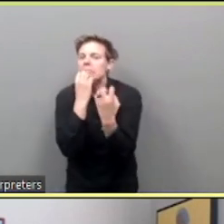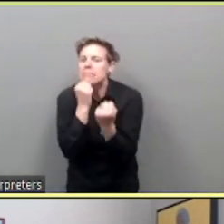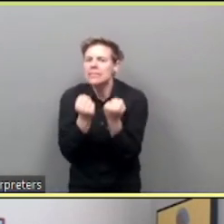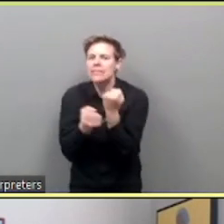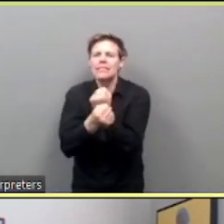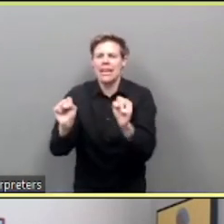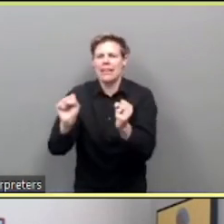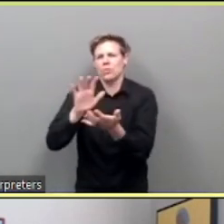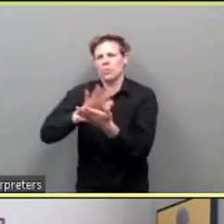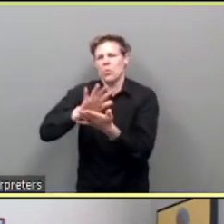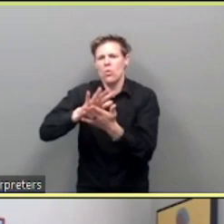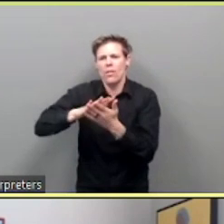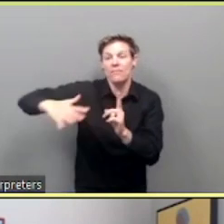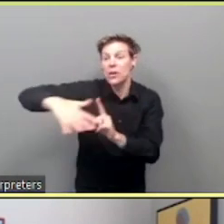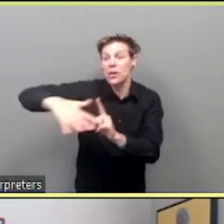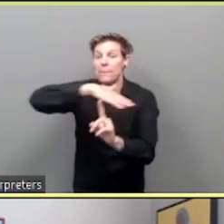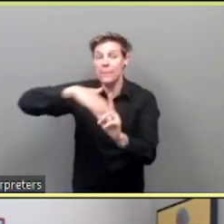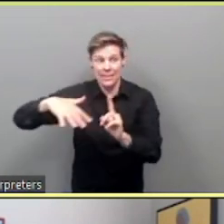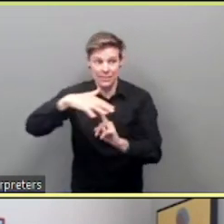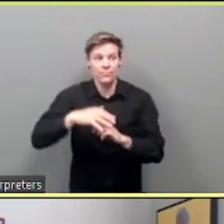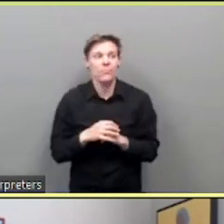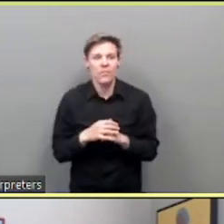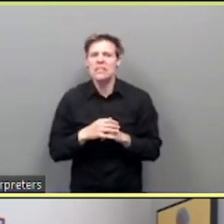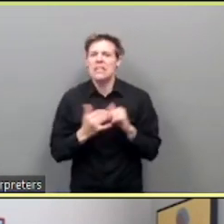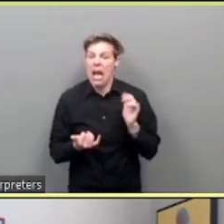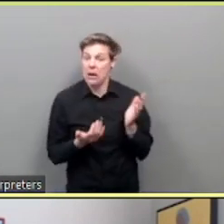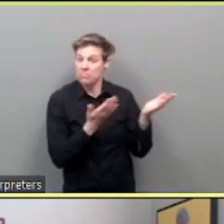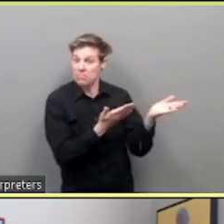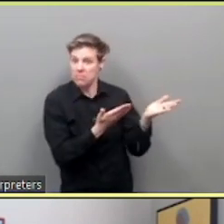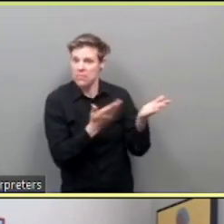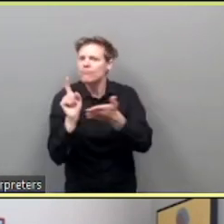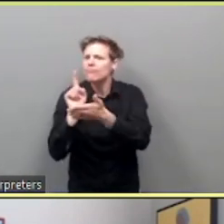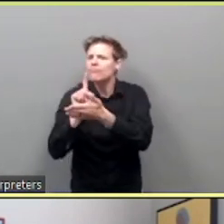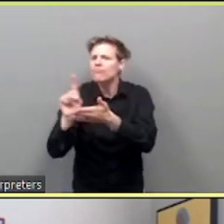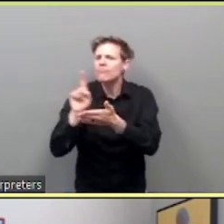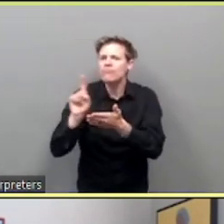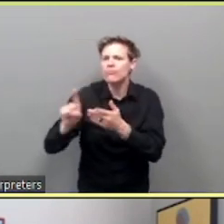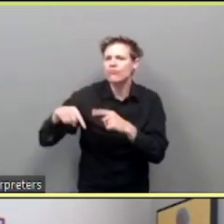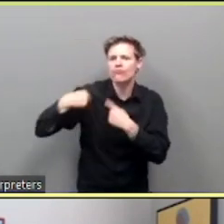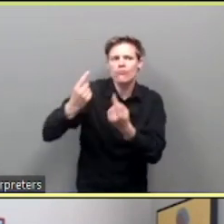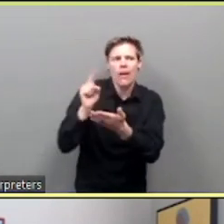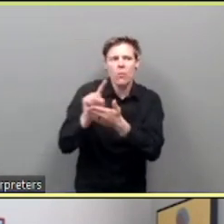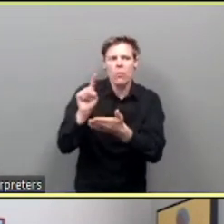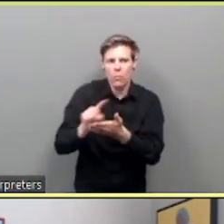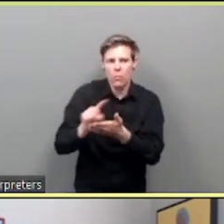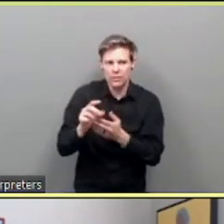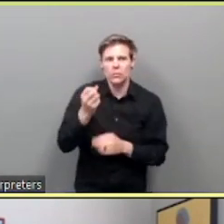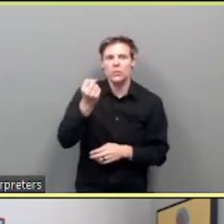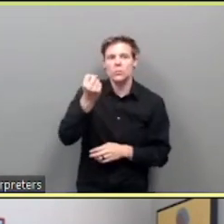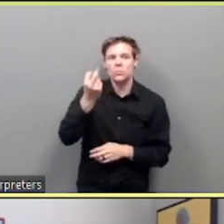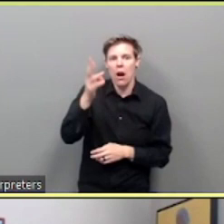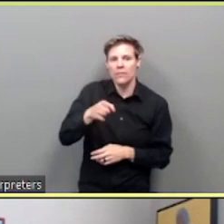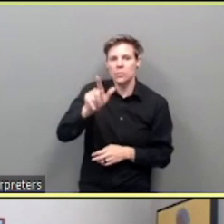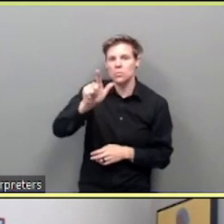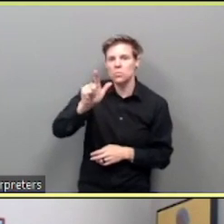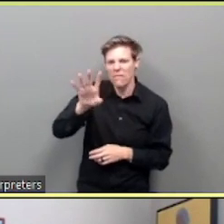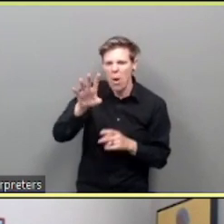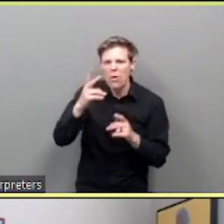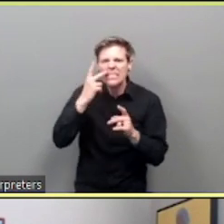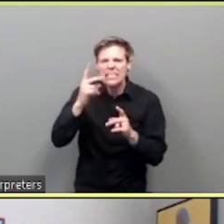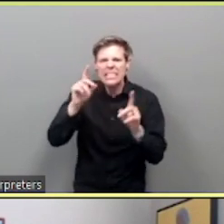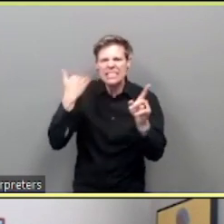Here's the weekly COVID vaccine doses administered since 12/24. So you're seeing that, you know, after this big boost we